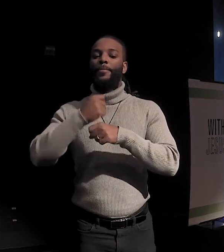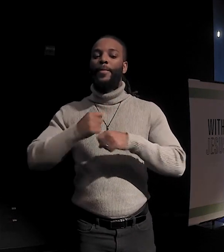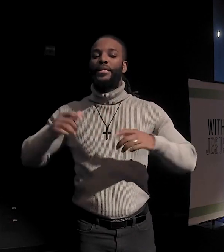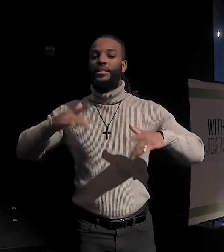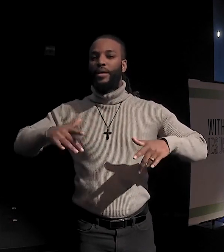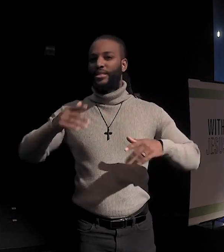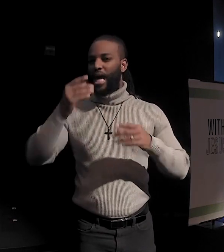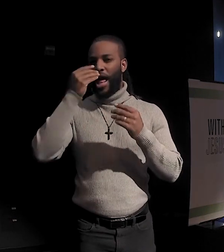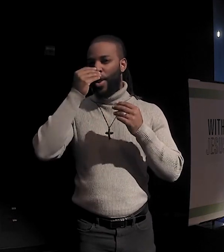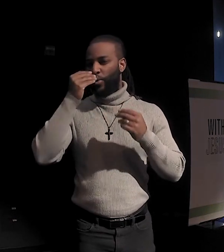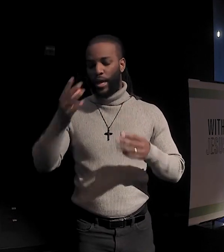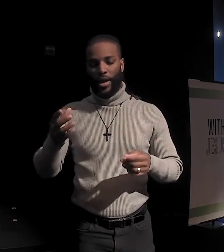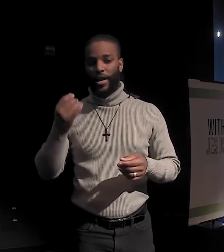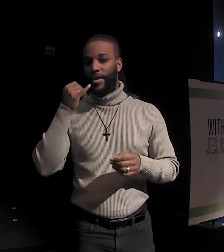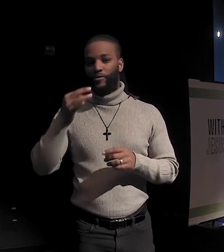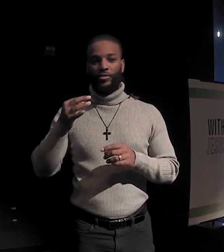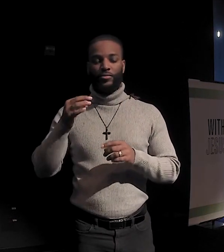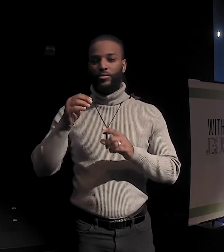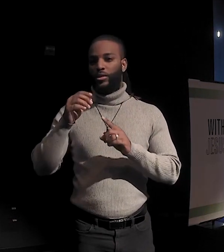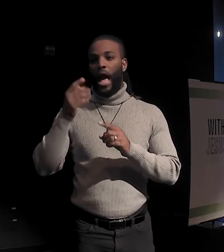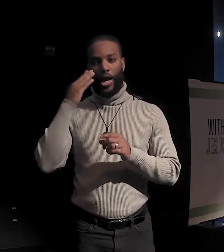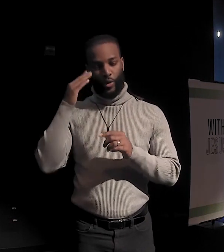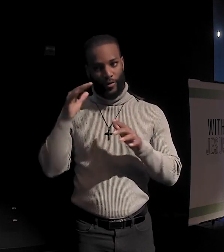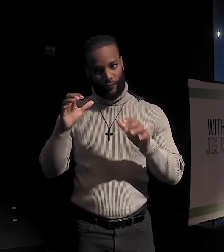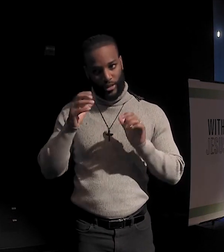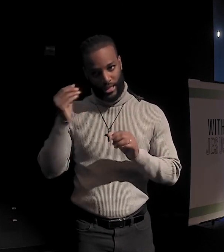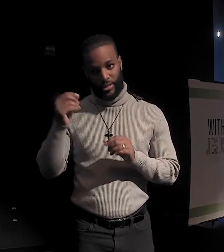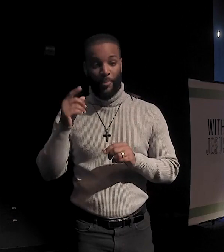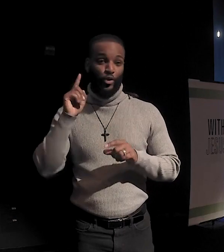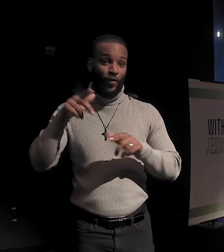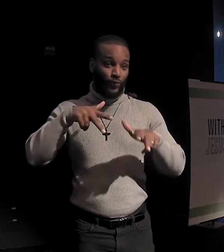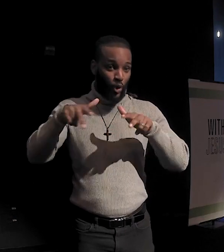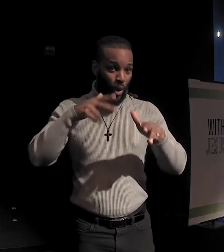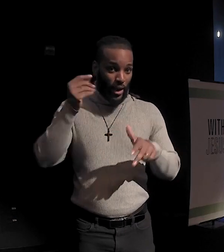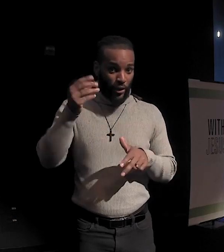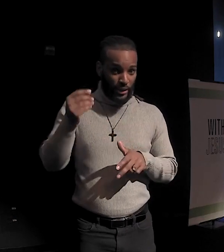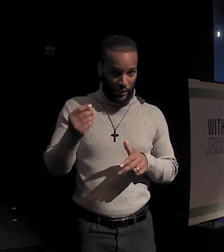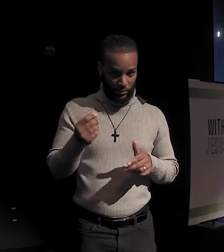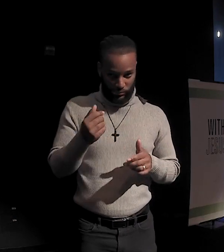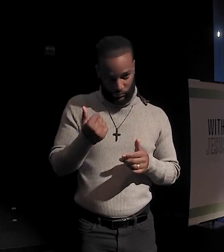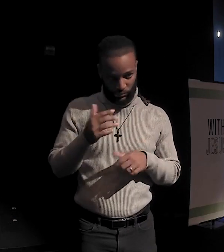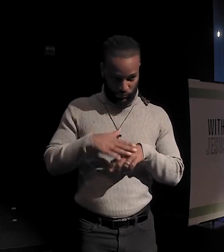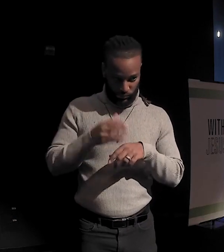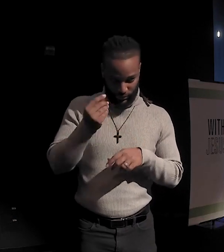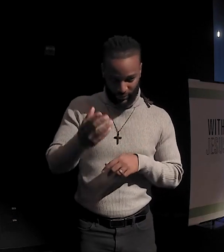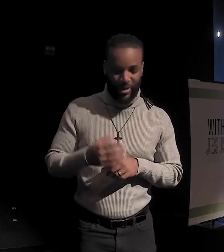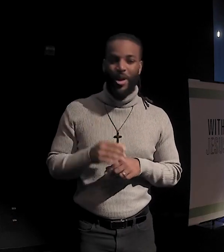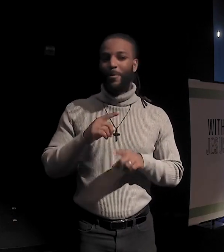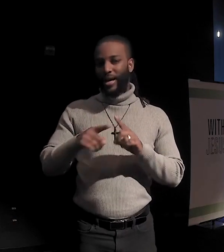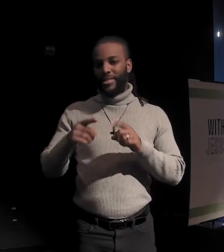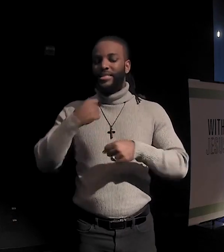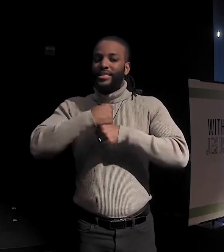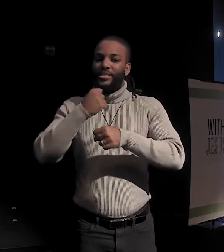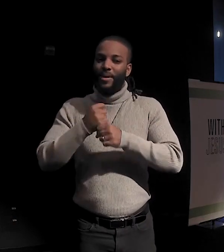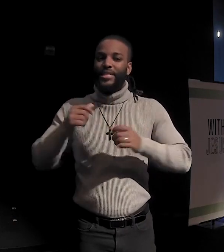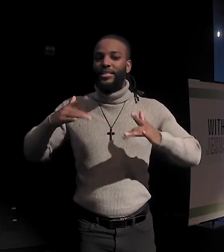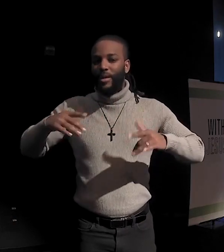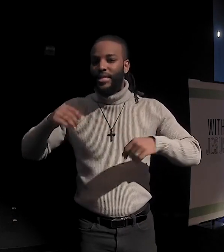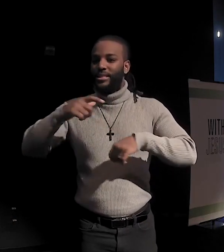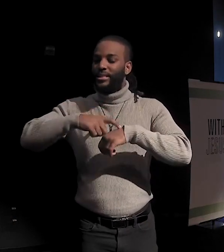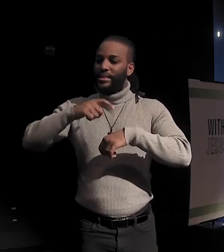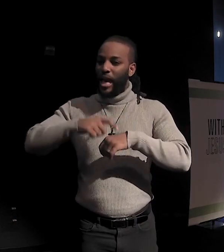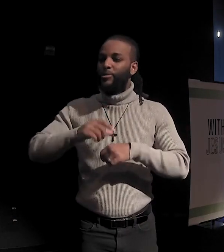space. I don't care if you go for, I know it's freezing outside, but go for walks outside, listening to worship. Carve out space to